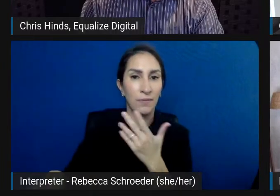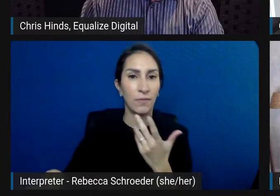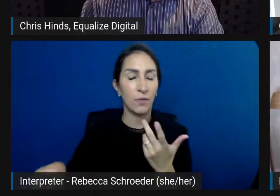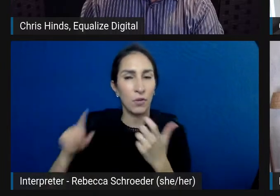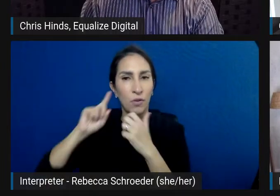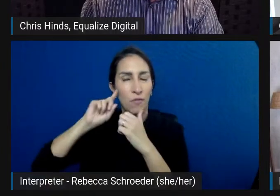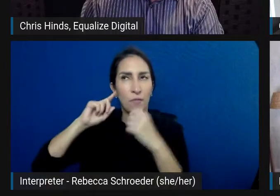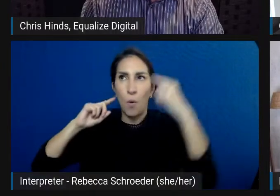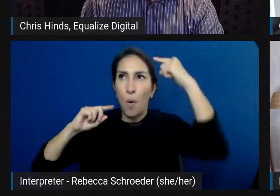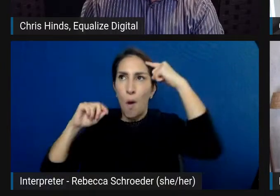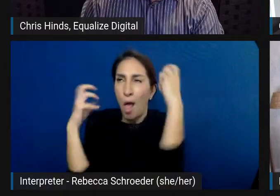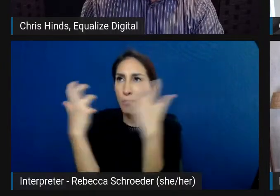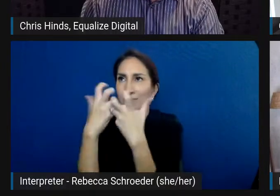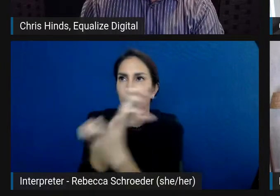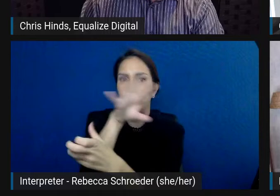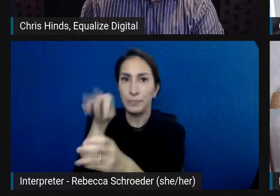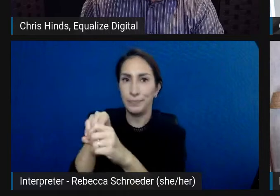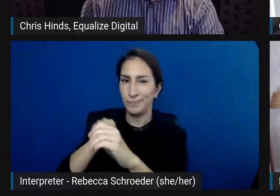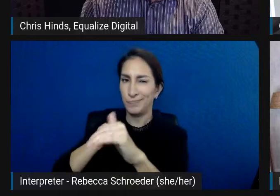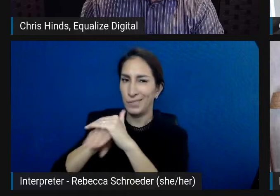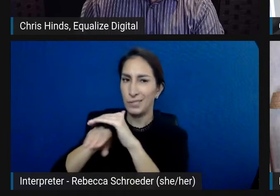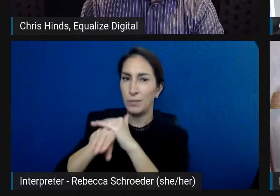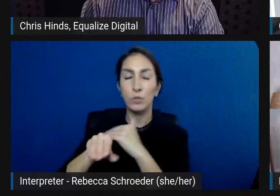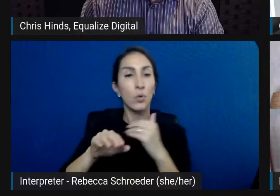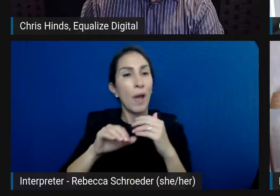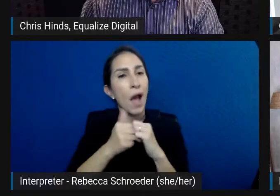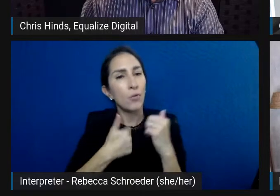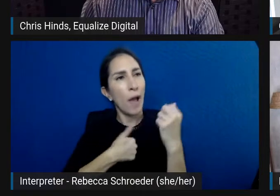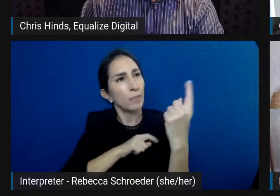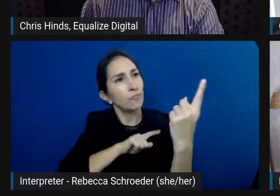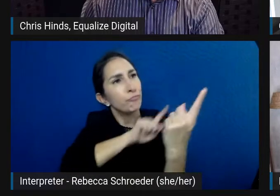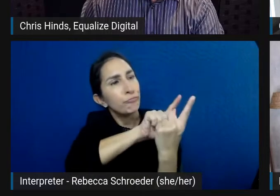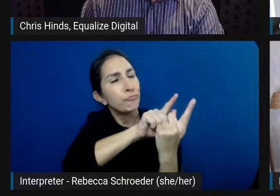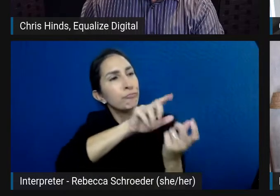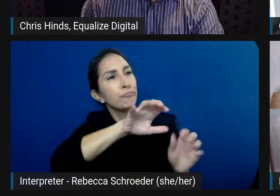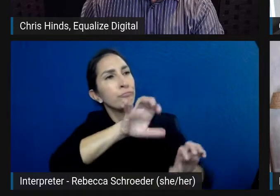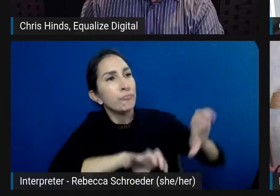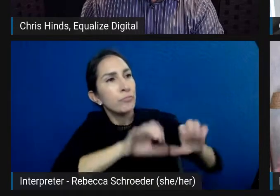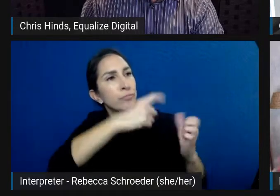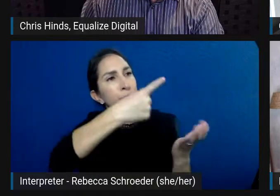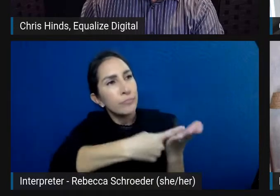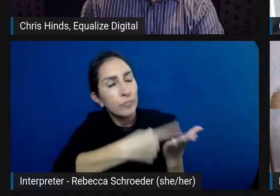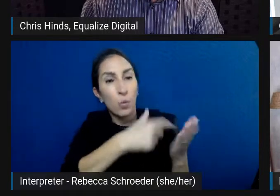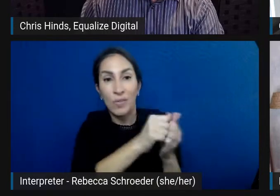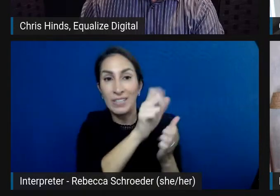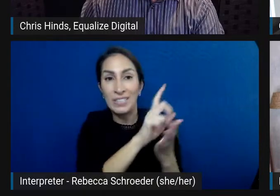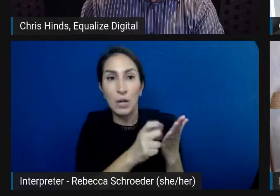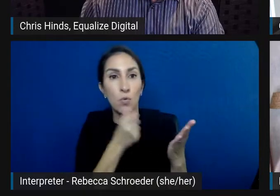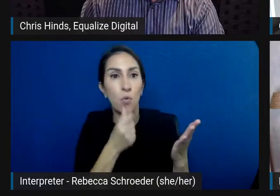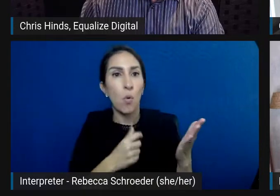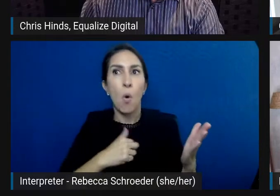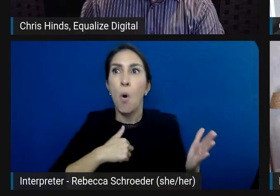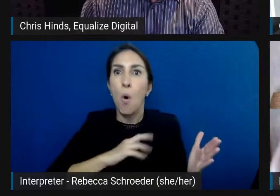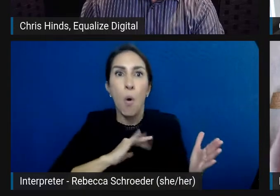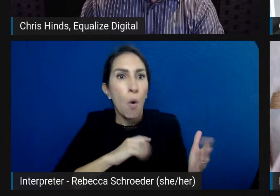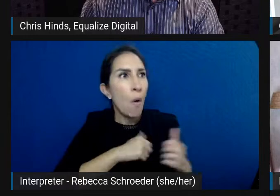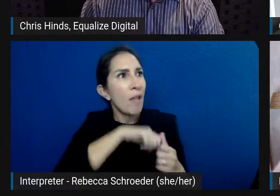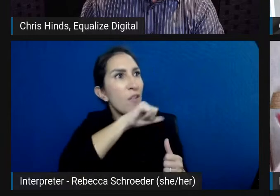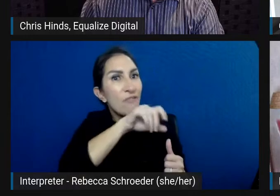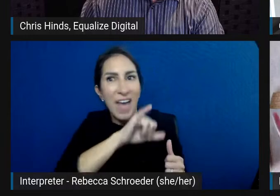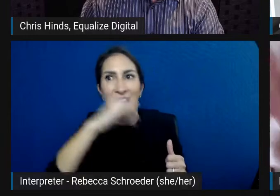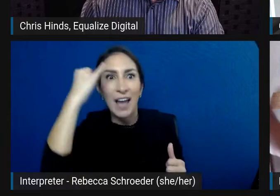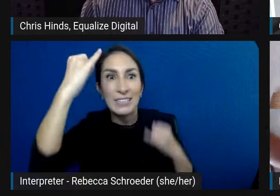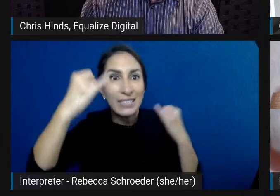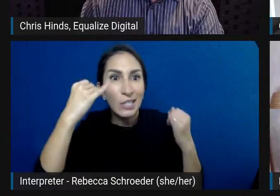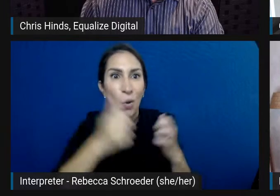mind. So how do you talk to a designer or a client who's like, I love this idea, like look at how this thing scrolls up and down